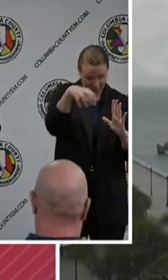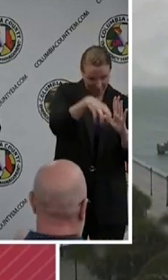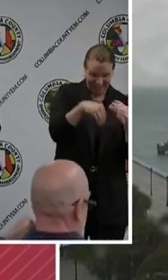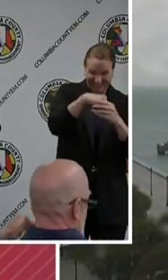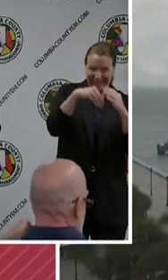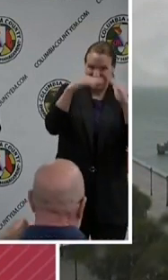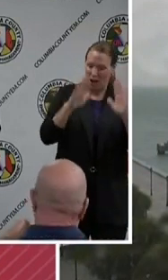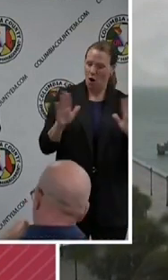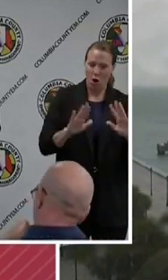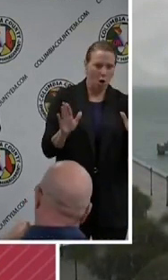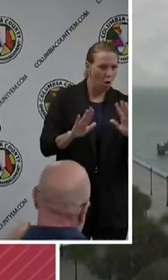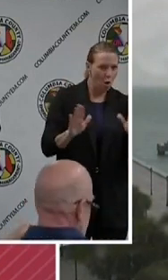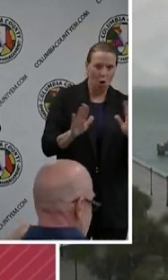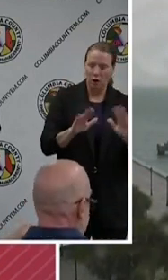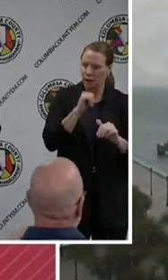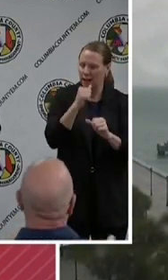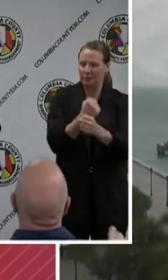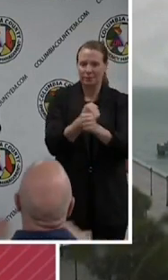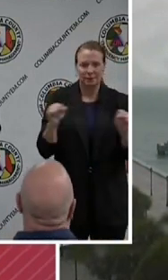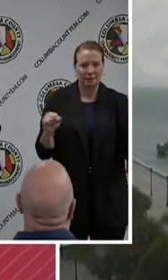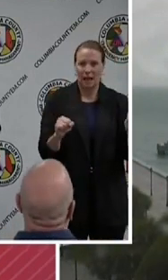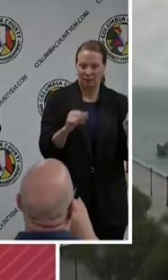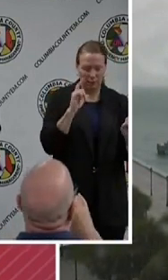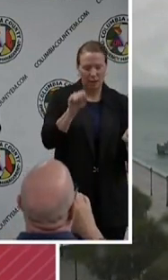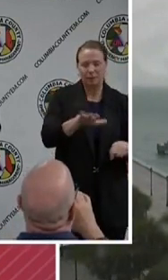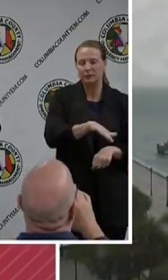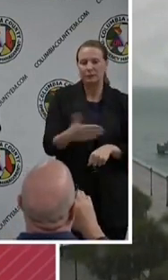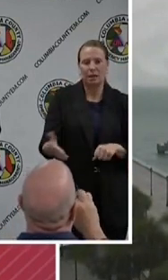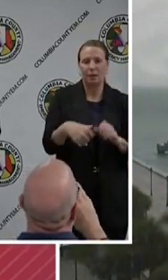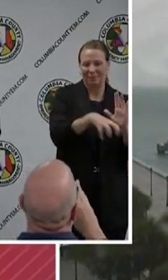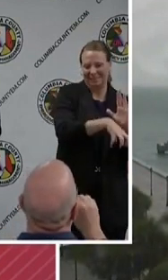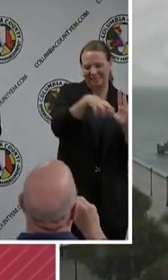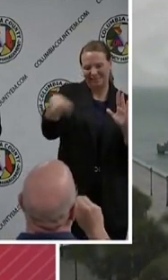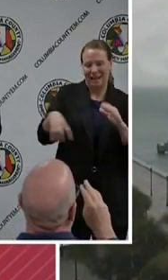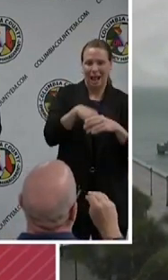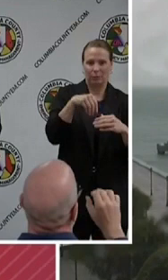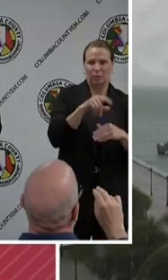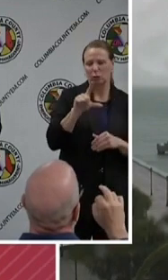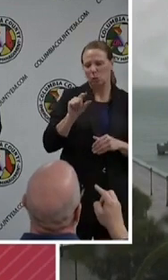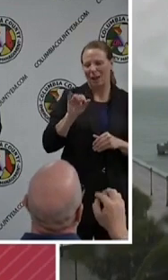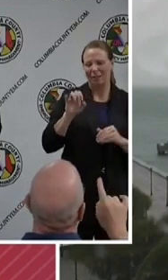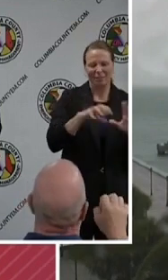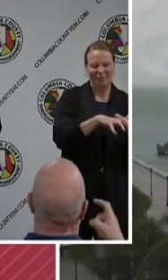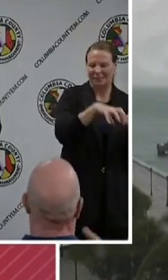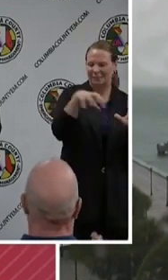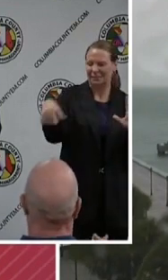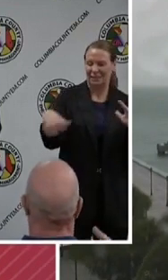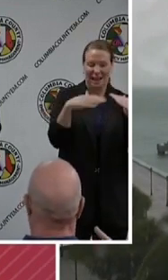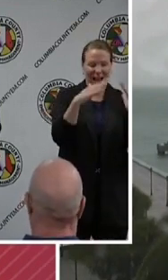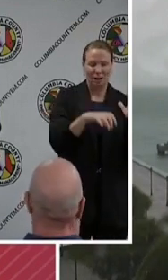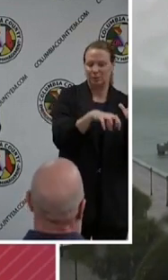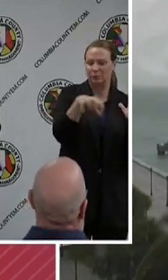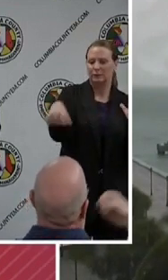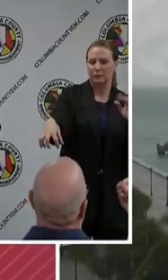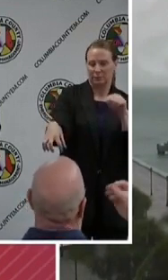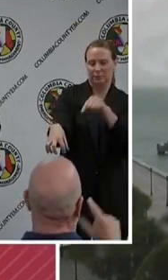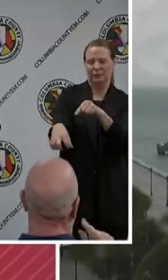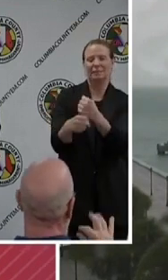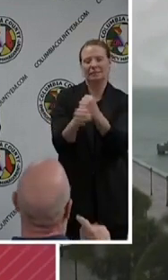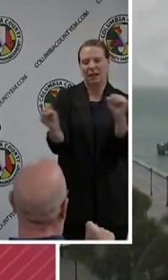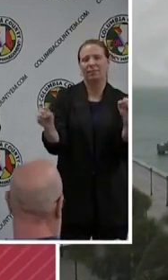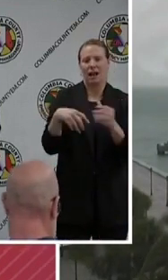garage. You can die from carbon monoxide poisoning. It's got to be outside your house, 20 feet away